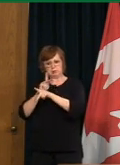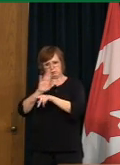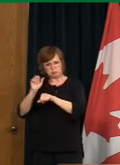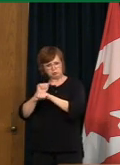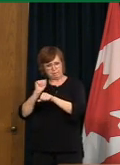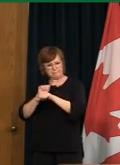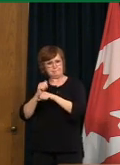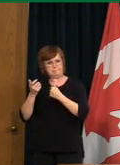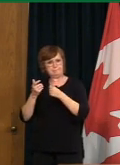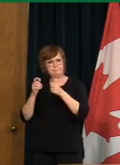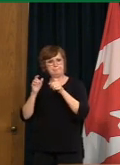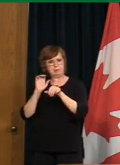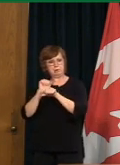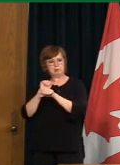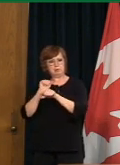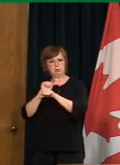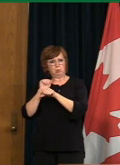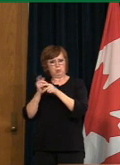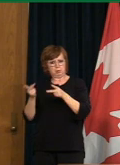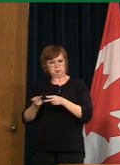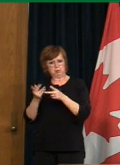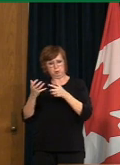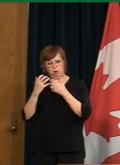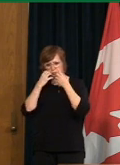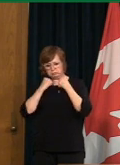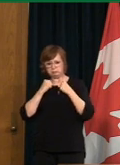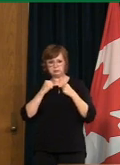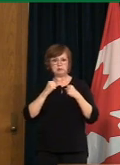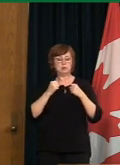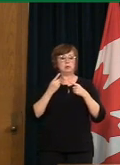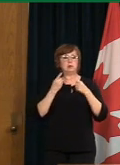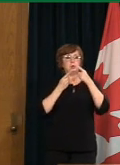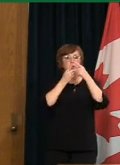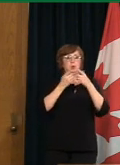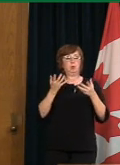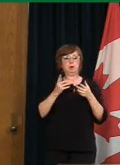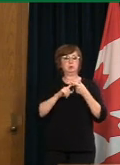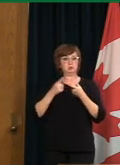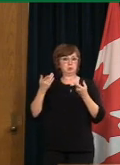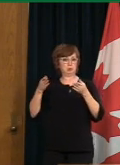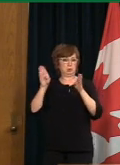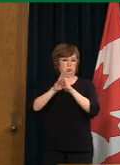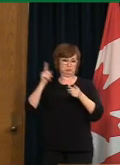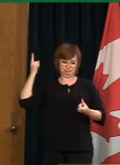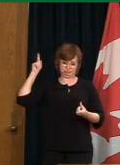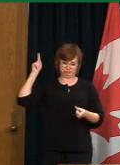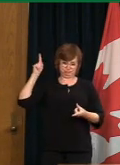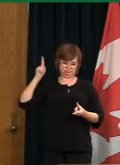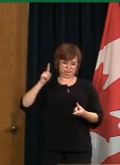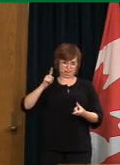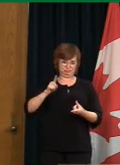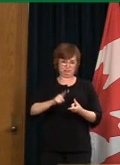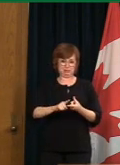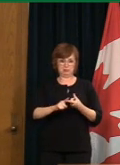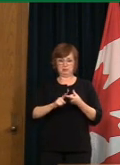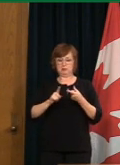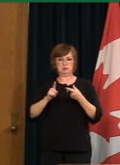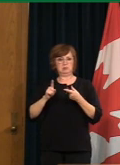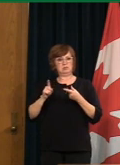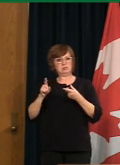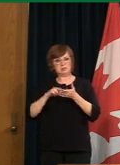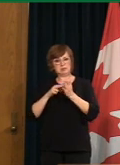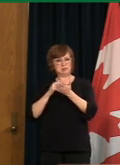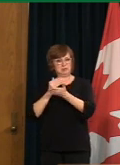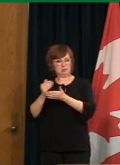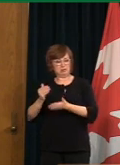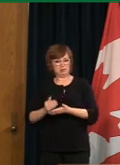and their livelihoods. Our goal is to not shut down businesses, services, and activities that ultimately put people out